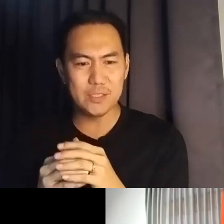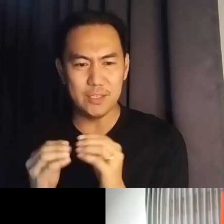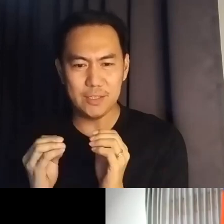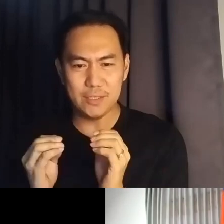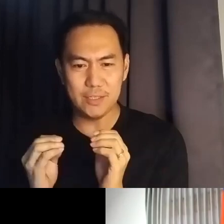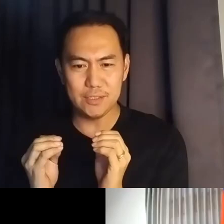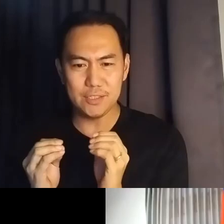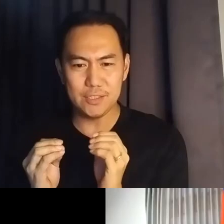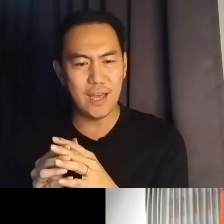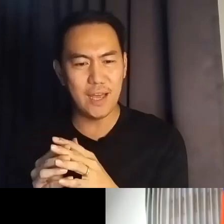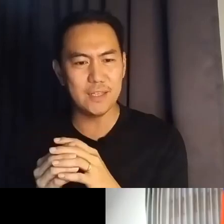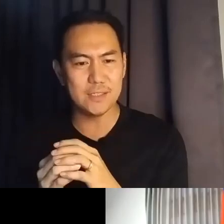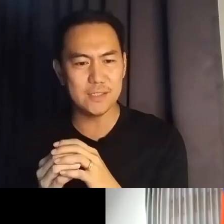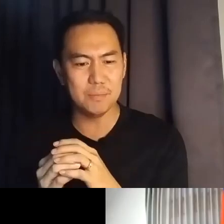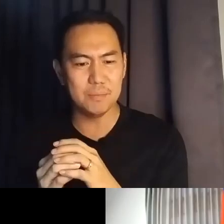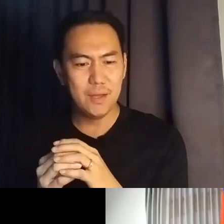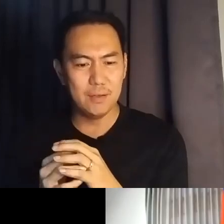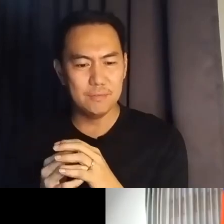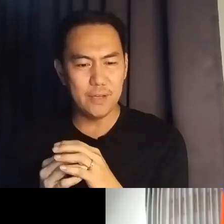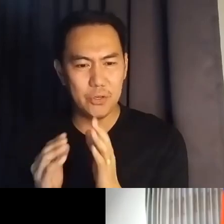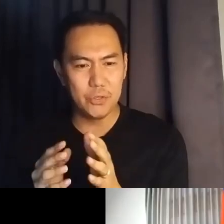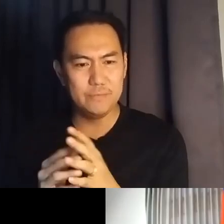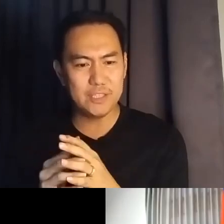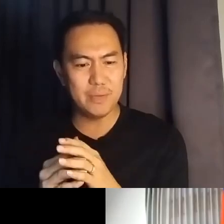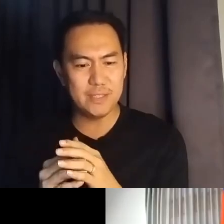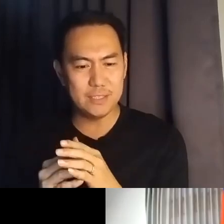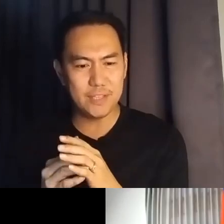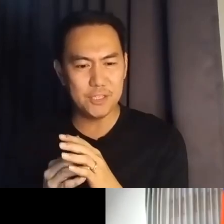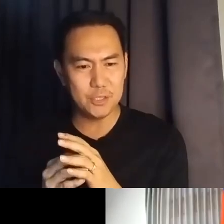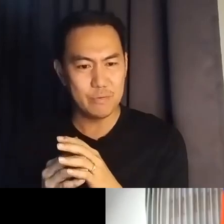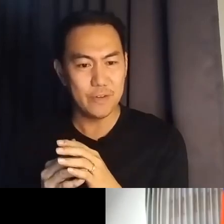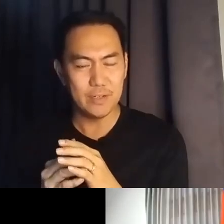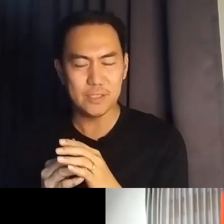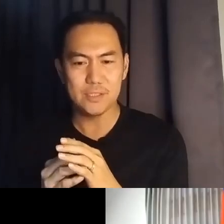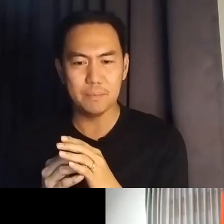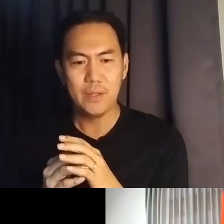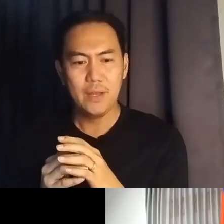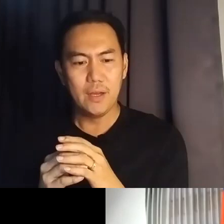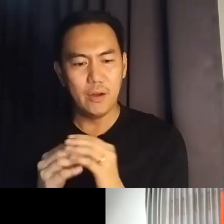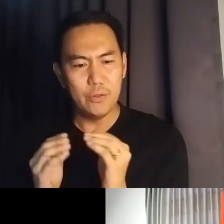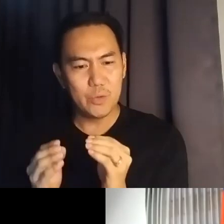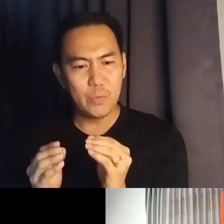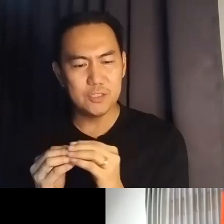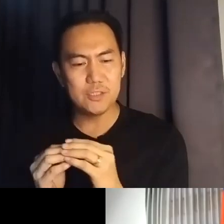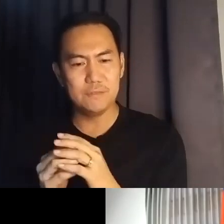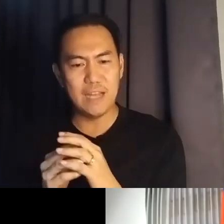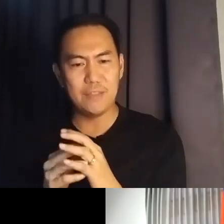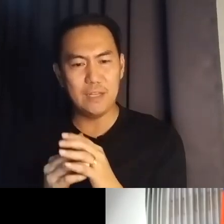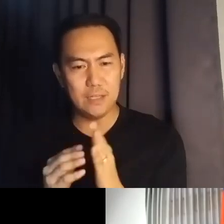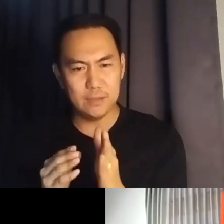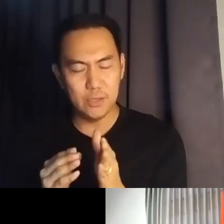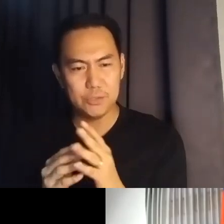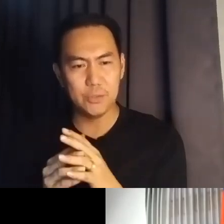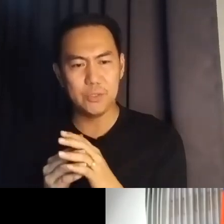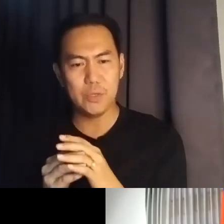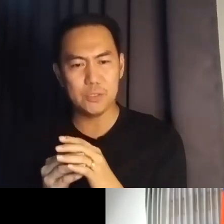towards institutionalizing a system of a good victim identification and referral system. On the questions of Nathalie